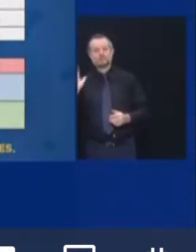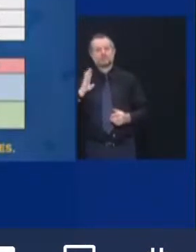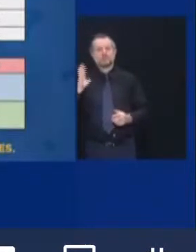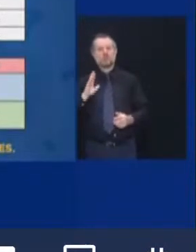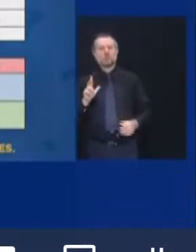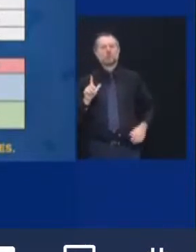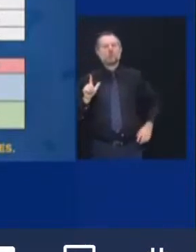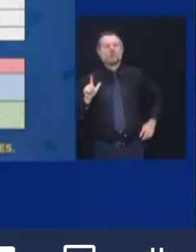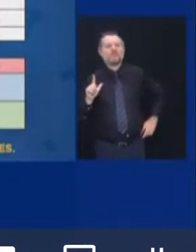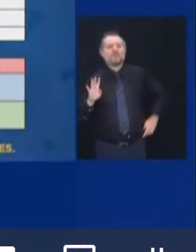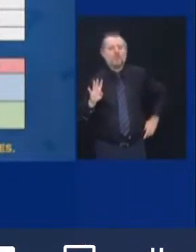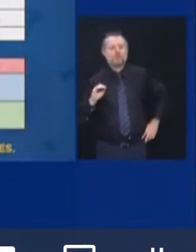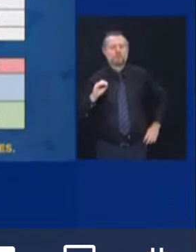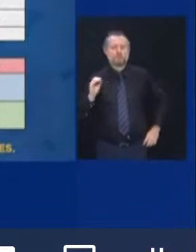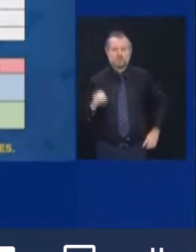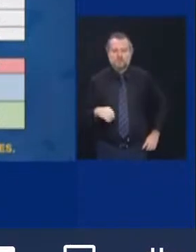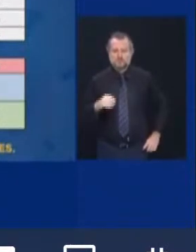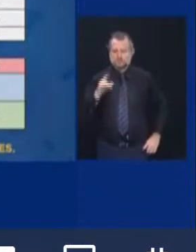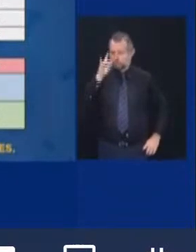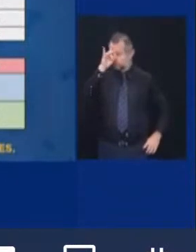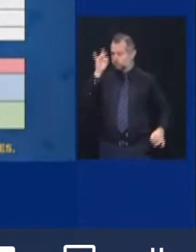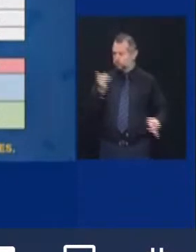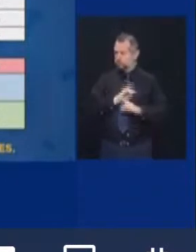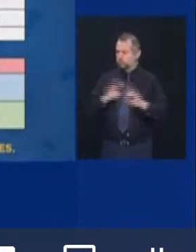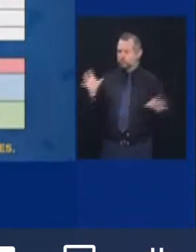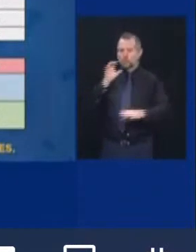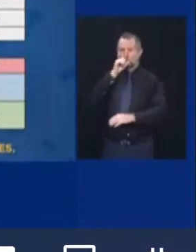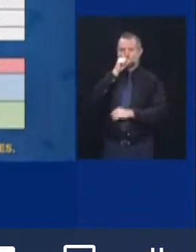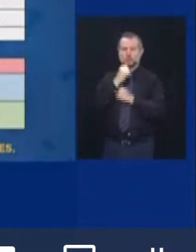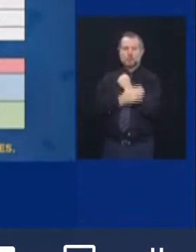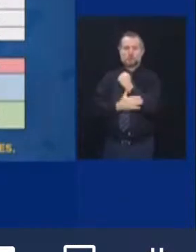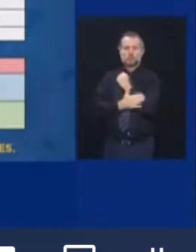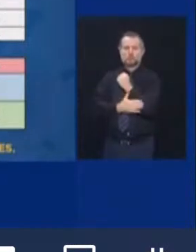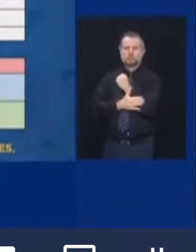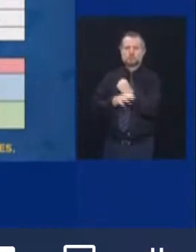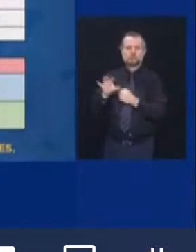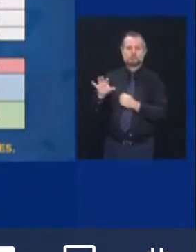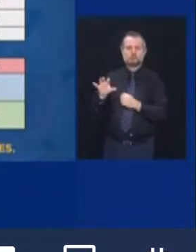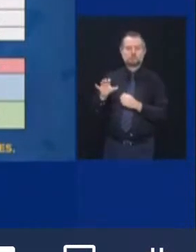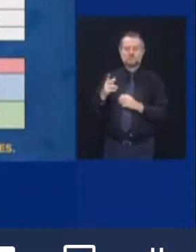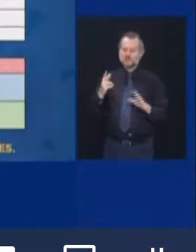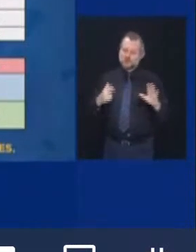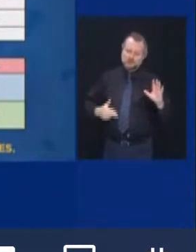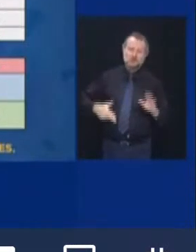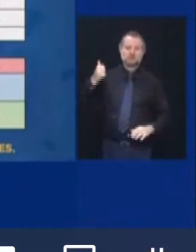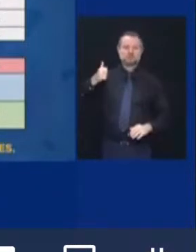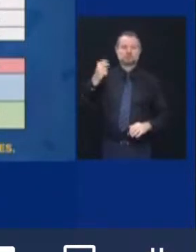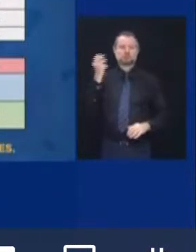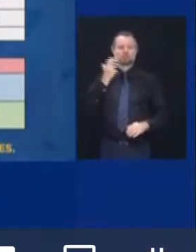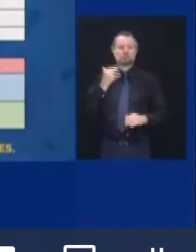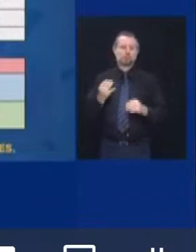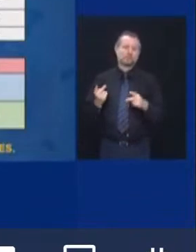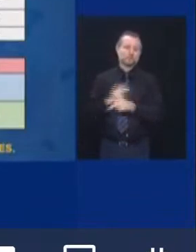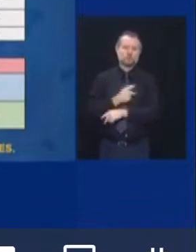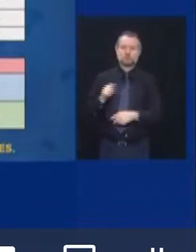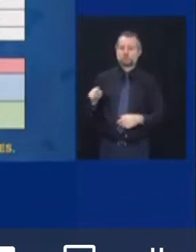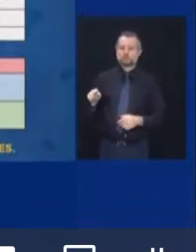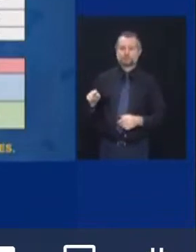24% is high in any state. That's not just a New York definition.